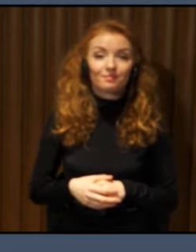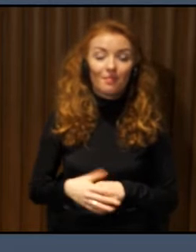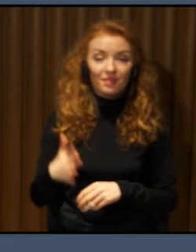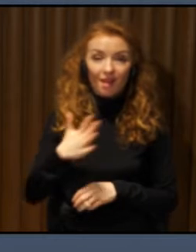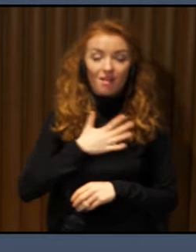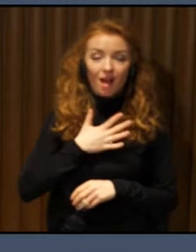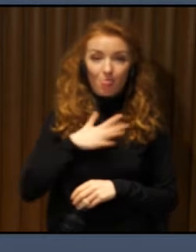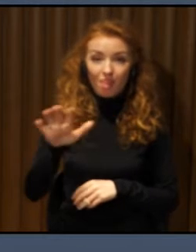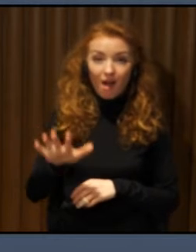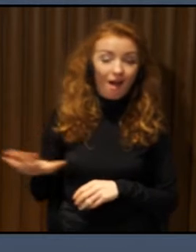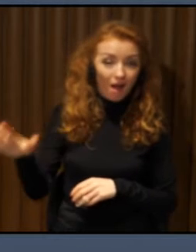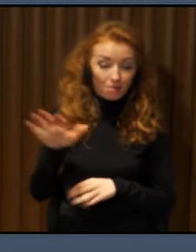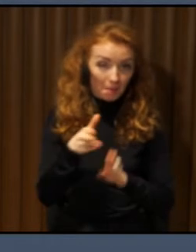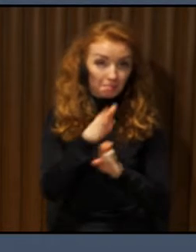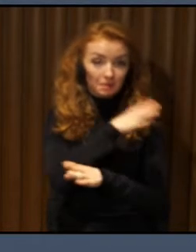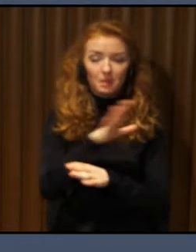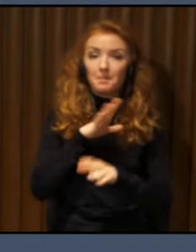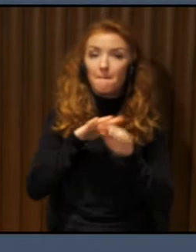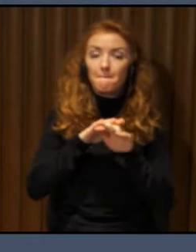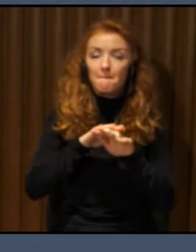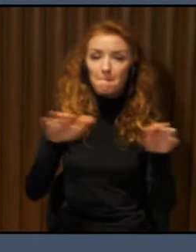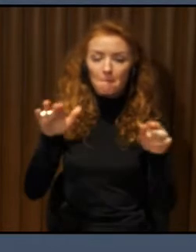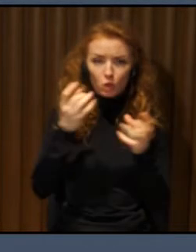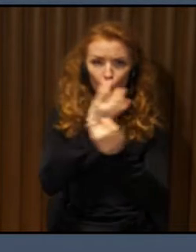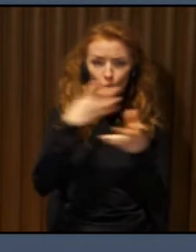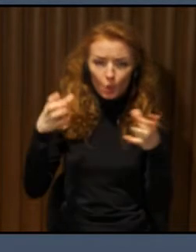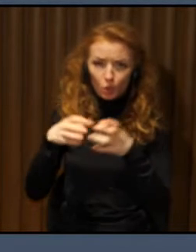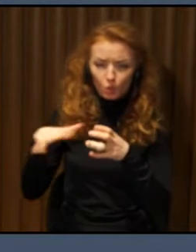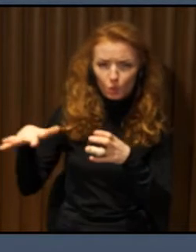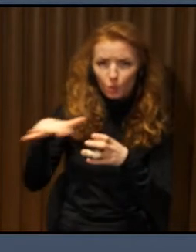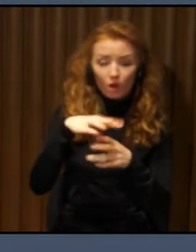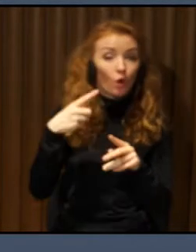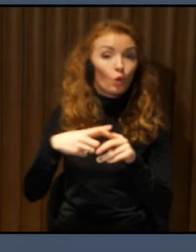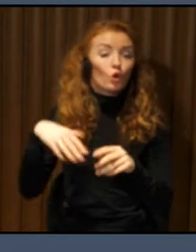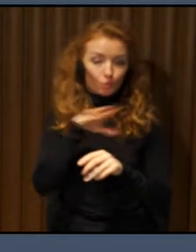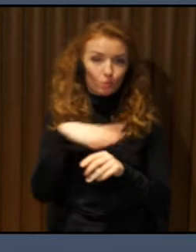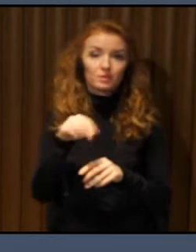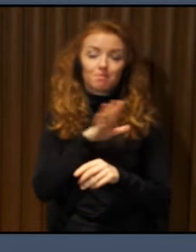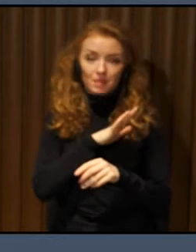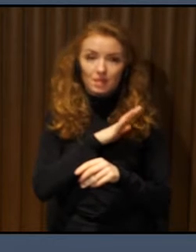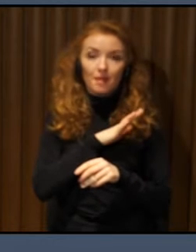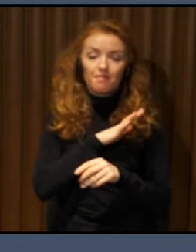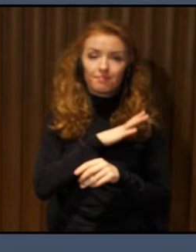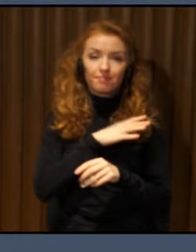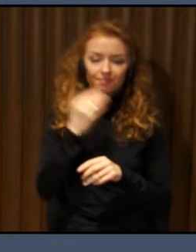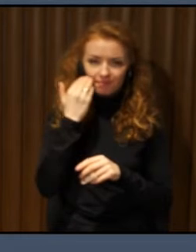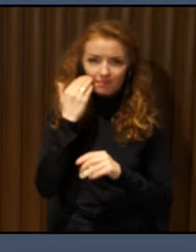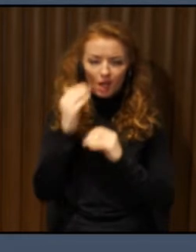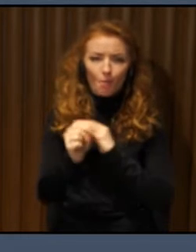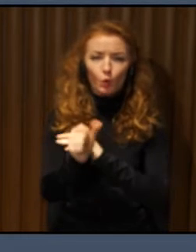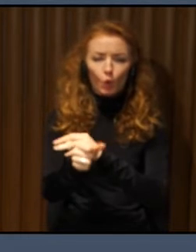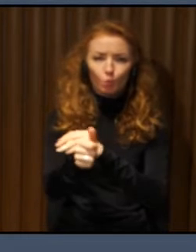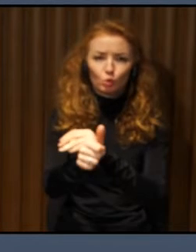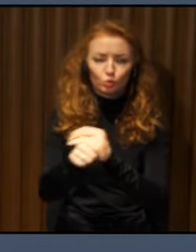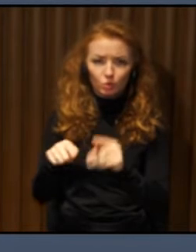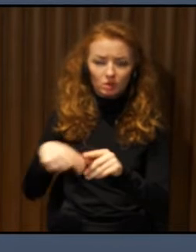and so our team lives across what was called Turtle Island, which today is known as Canada. And we really do like to acknowledge